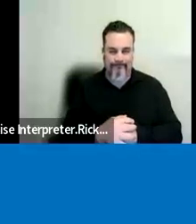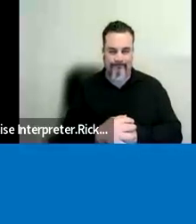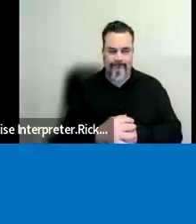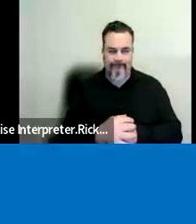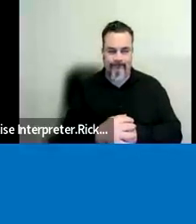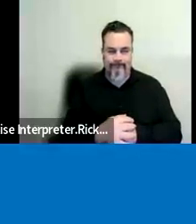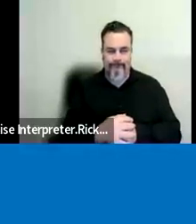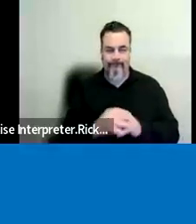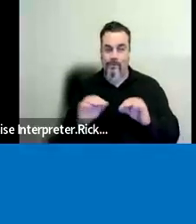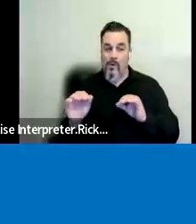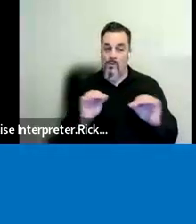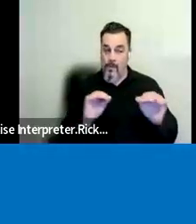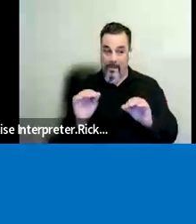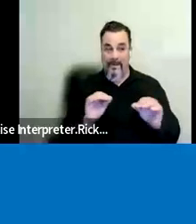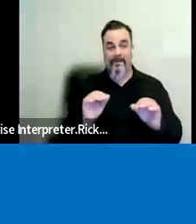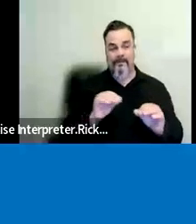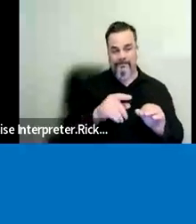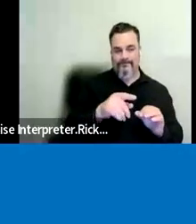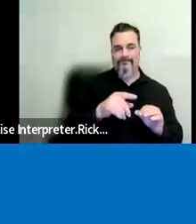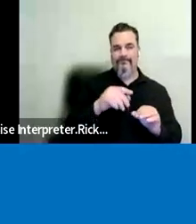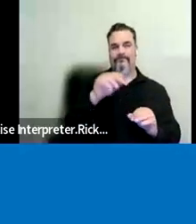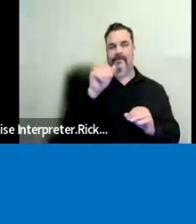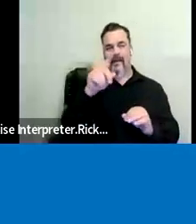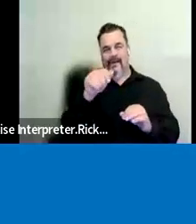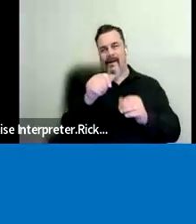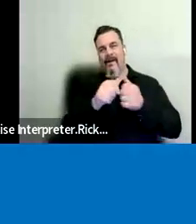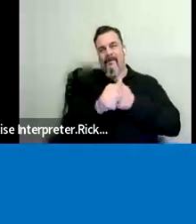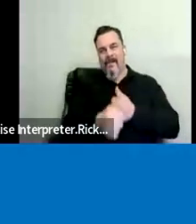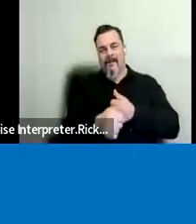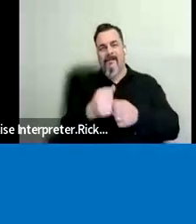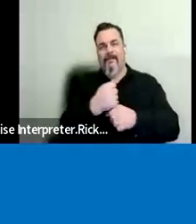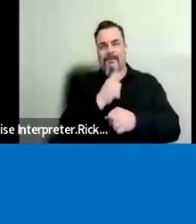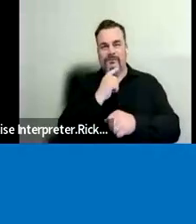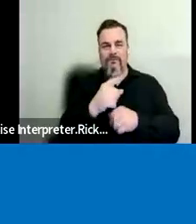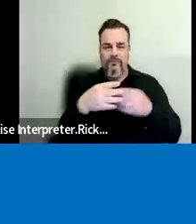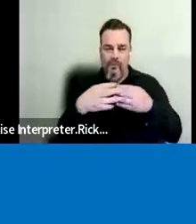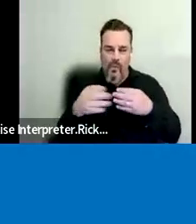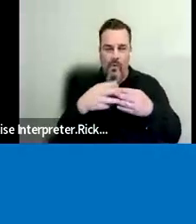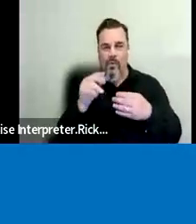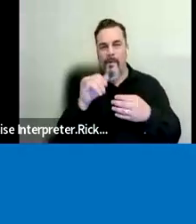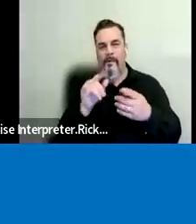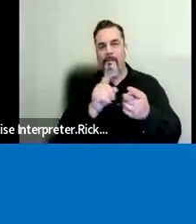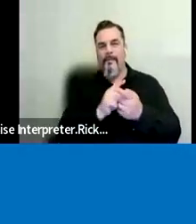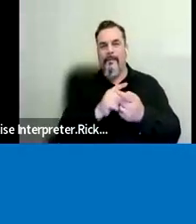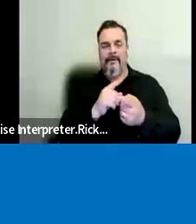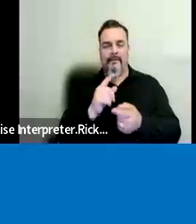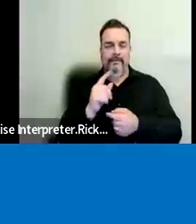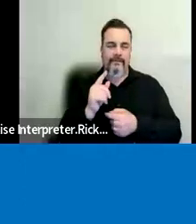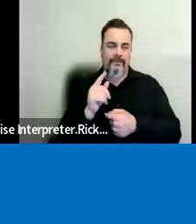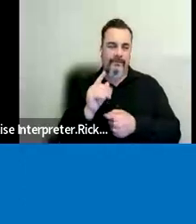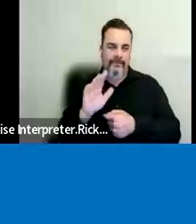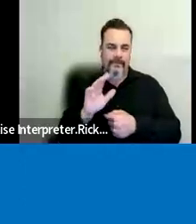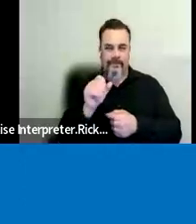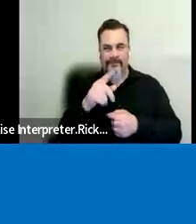The mobility, right? This would be getting into the ADA compliance, making sure that doorways meet that